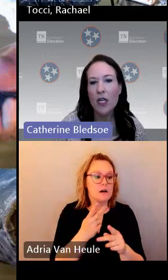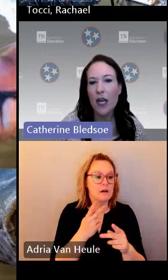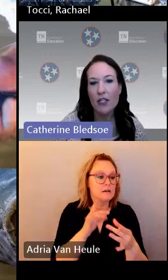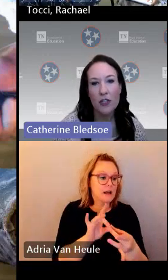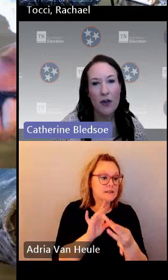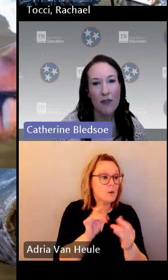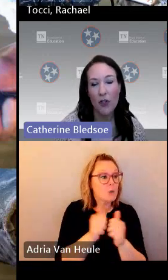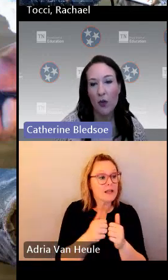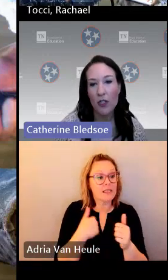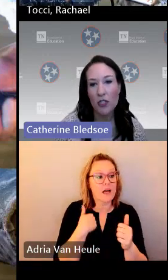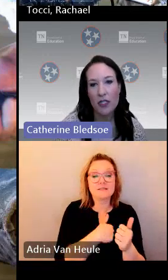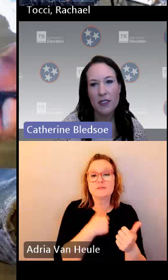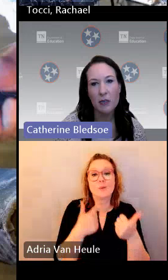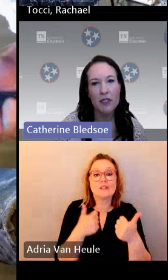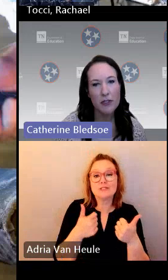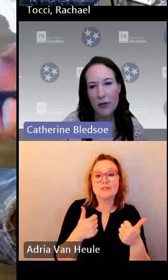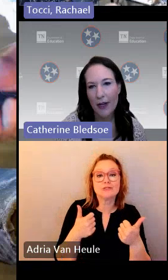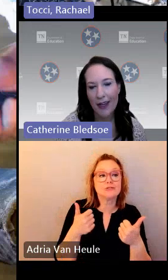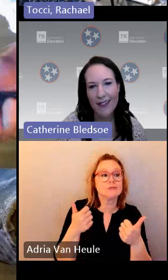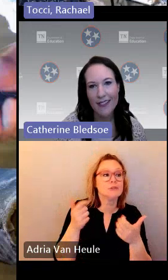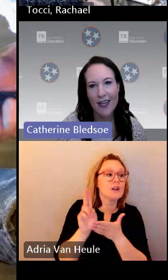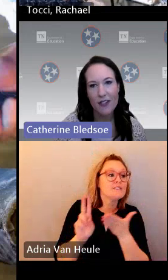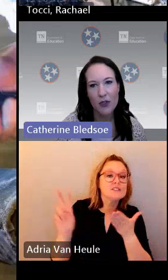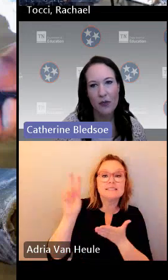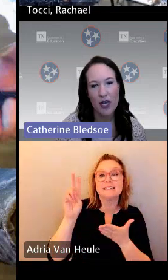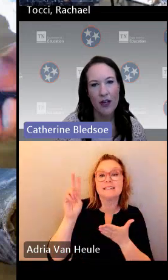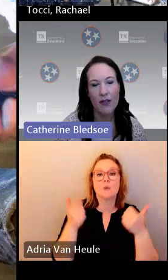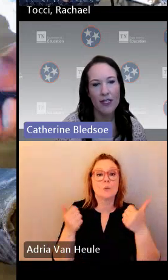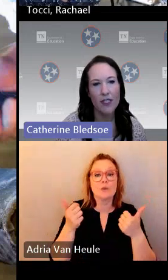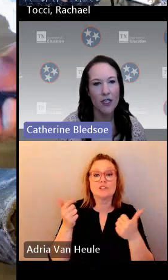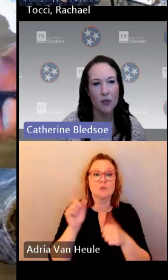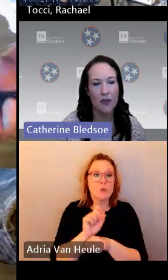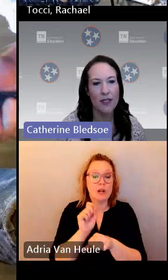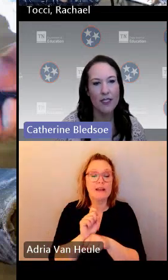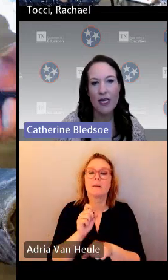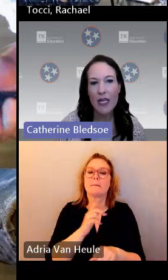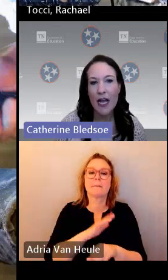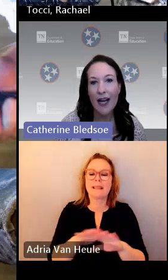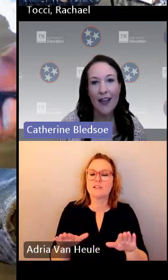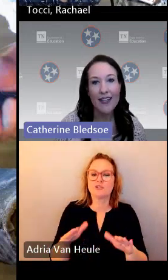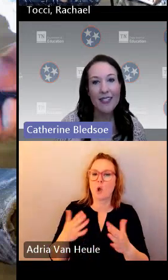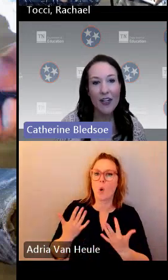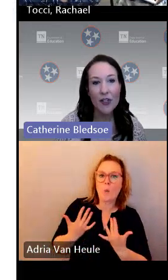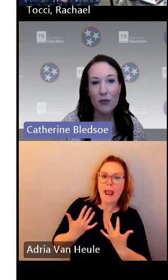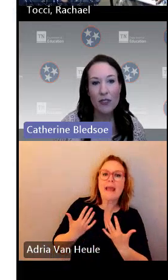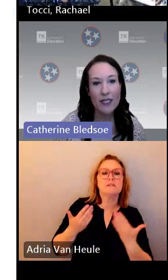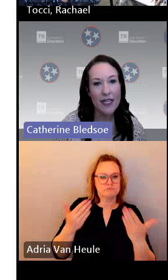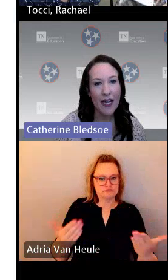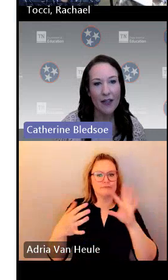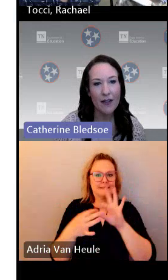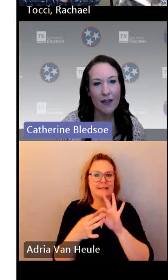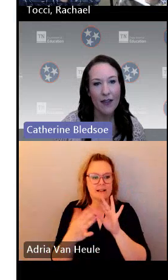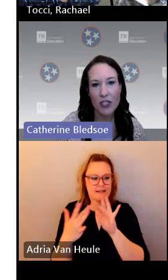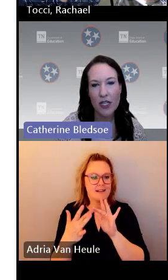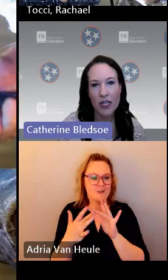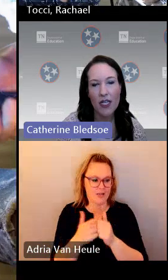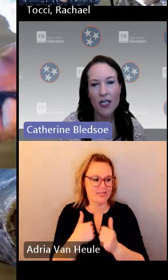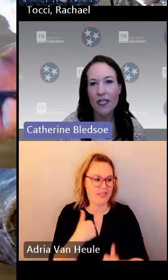myself. And should you have further questions, please do not hesitate to reach out and get in touch with us. Indicator 14